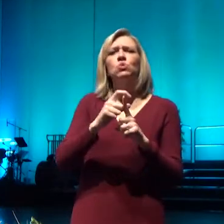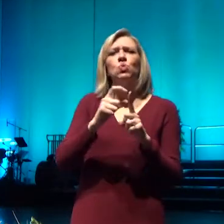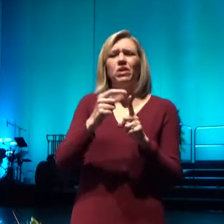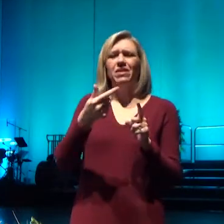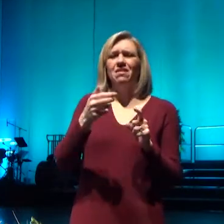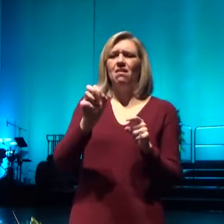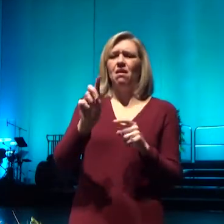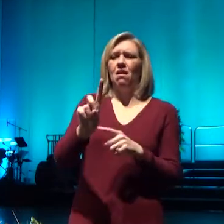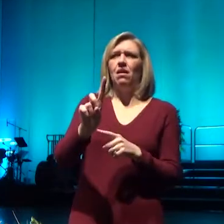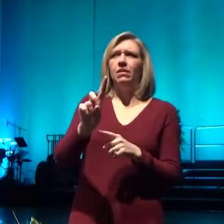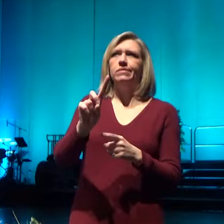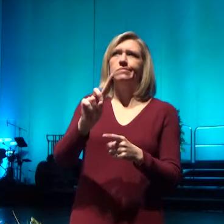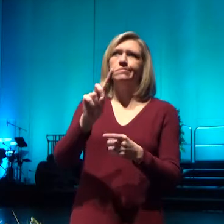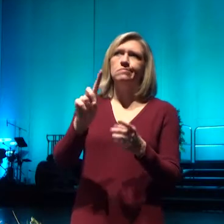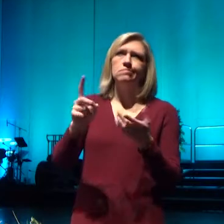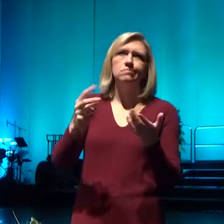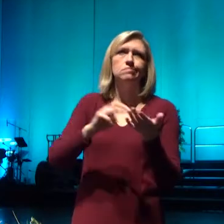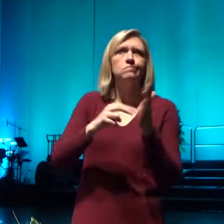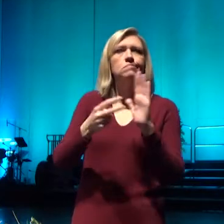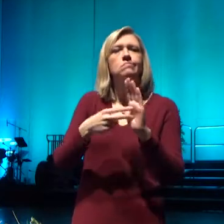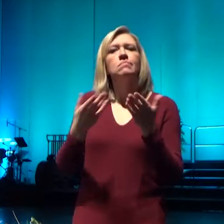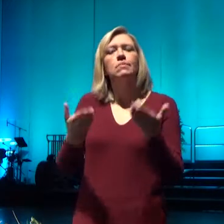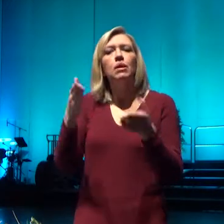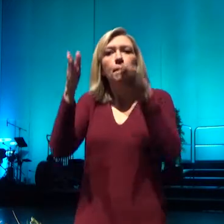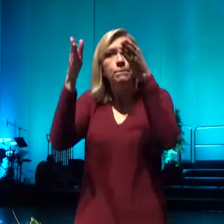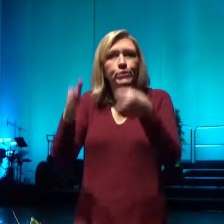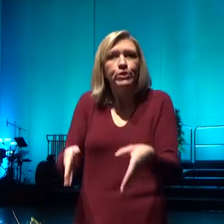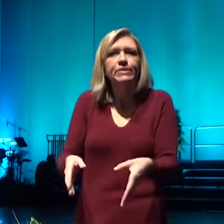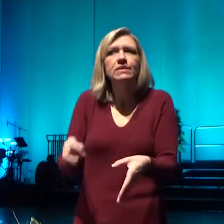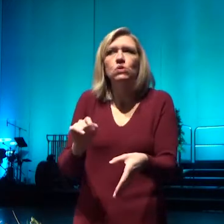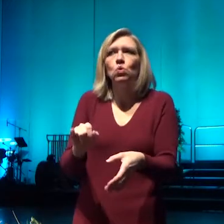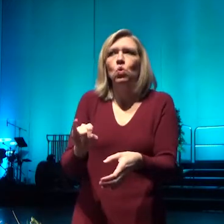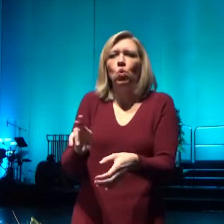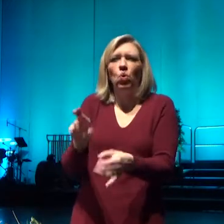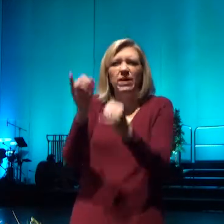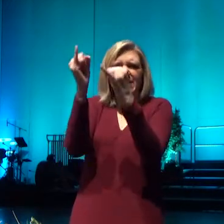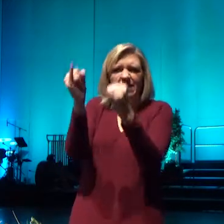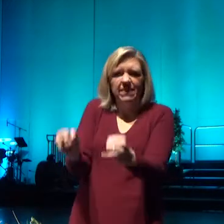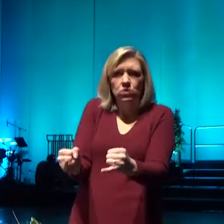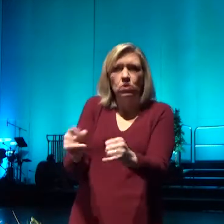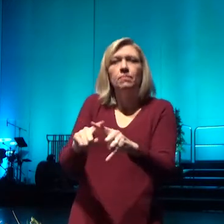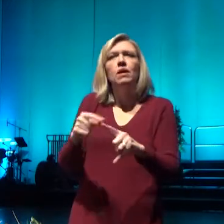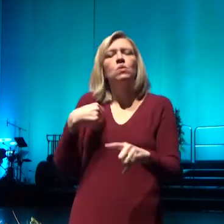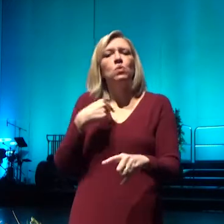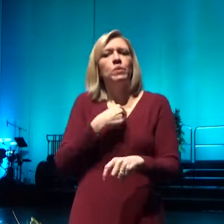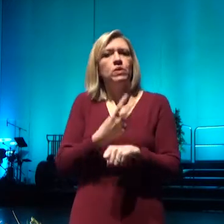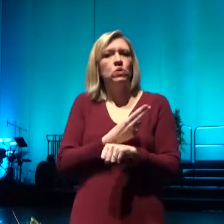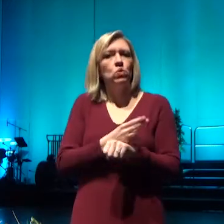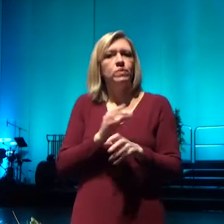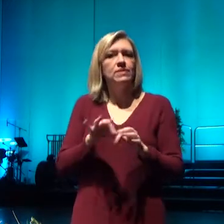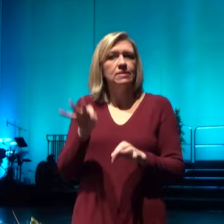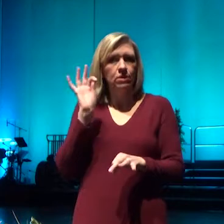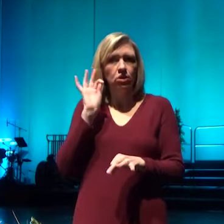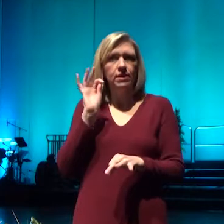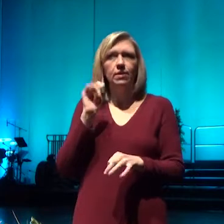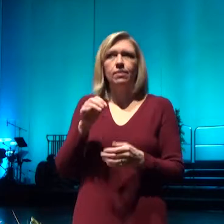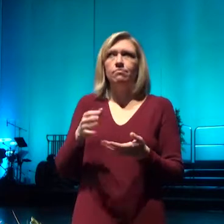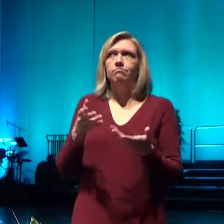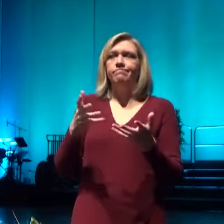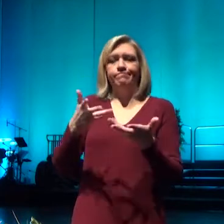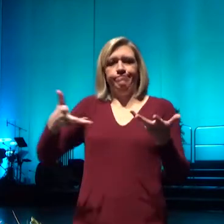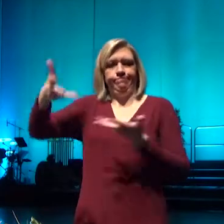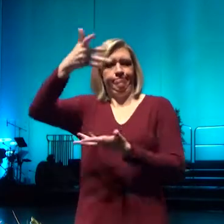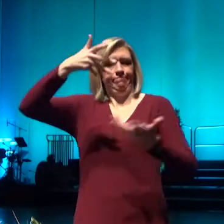being a person or just an individual, so we like to say spirit. The Spirit is the presence of God in,